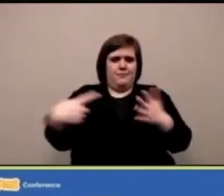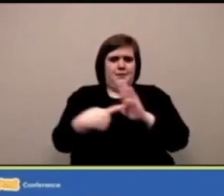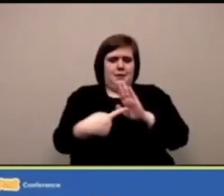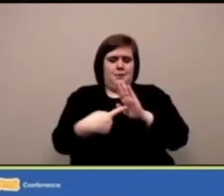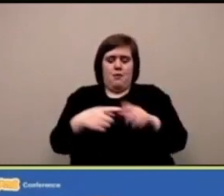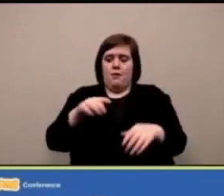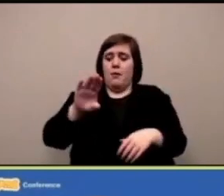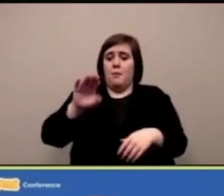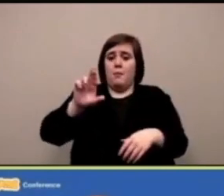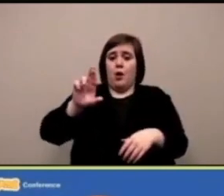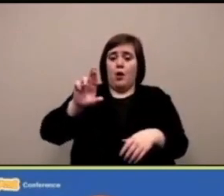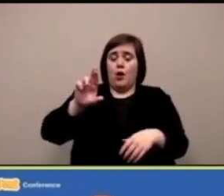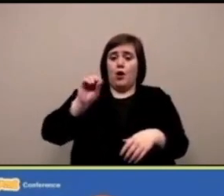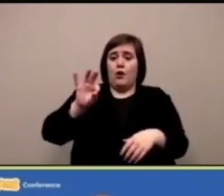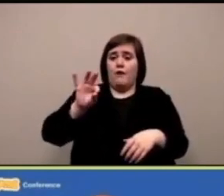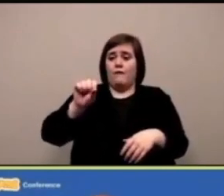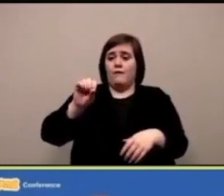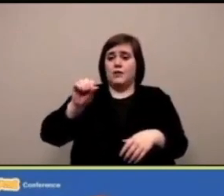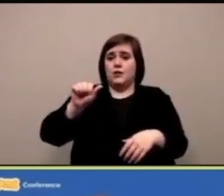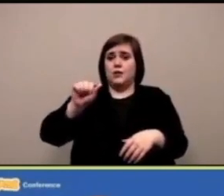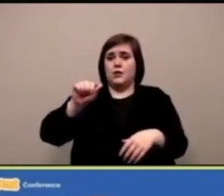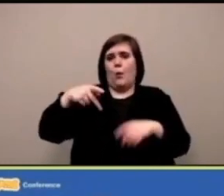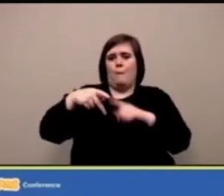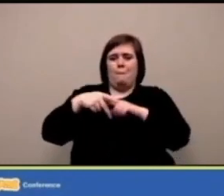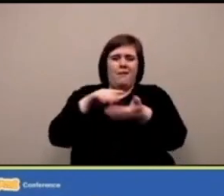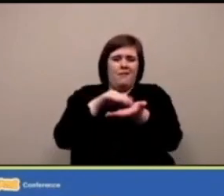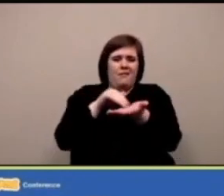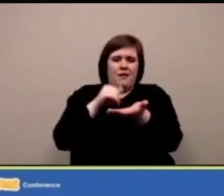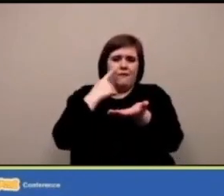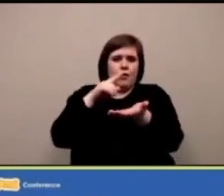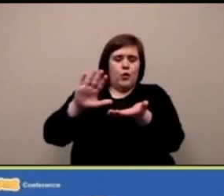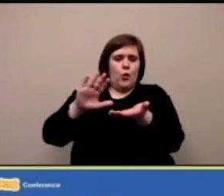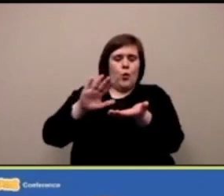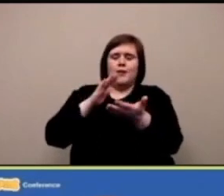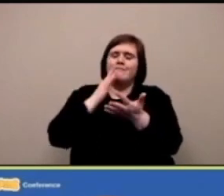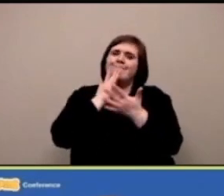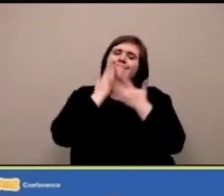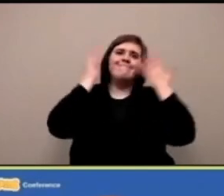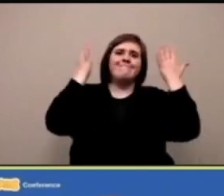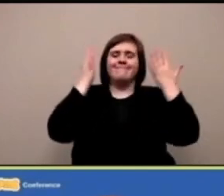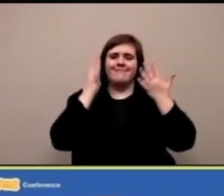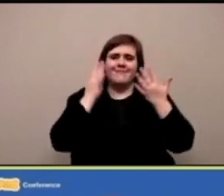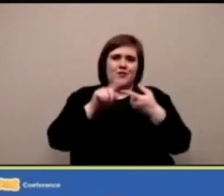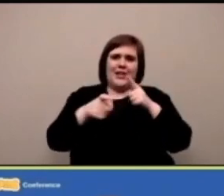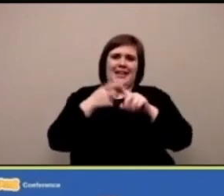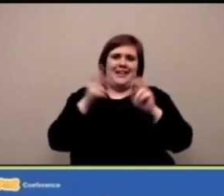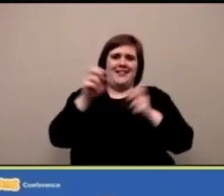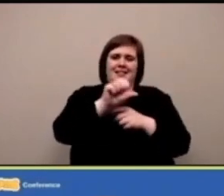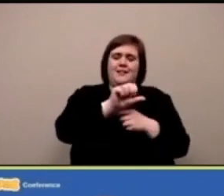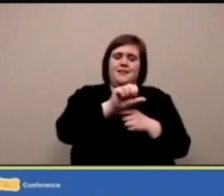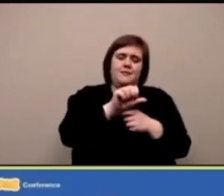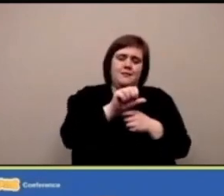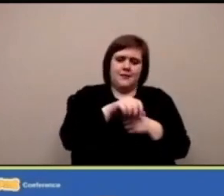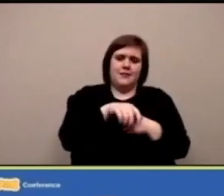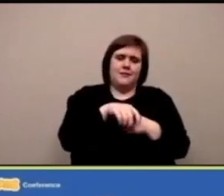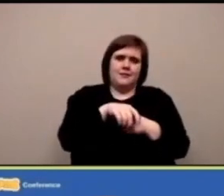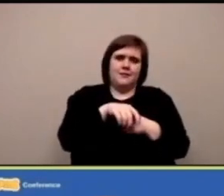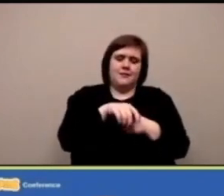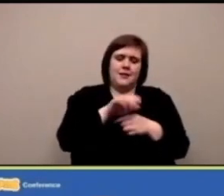soap for your most bubbly friend, right? So how different objects can take on different meanings, and you can capture and